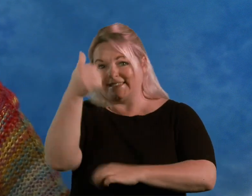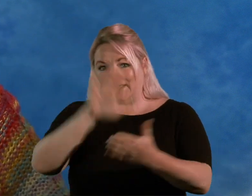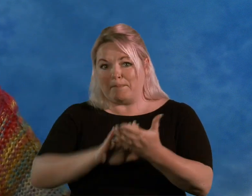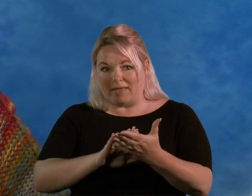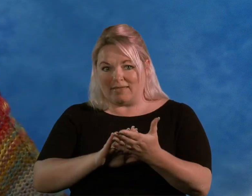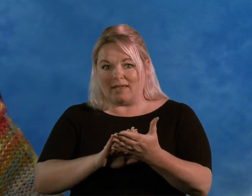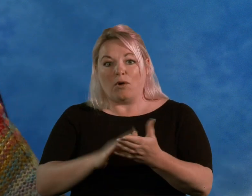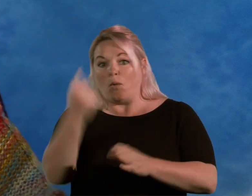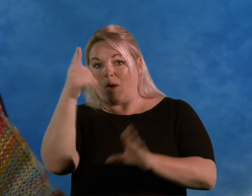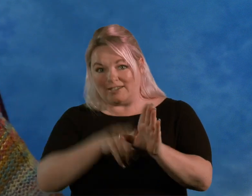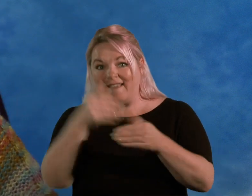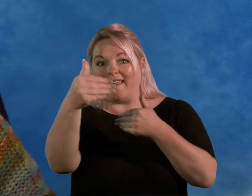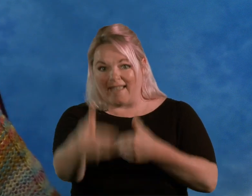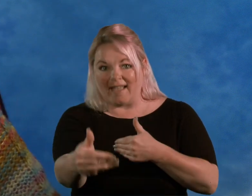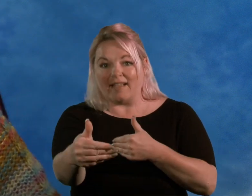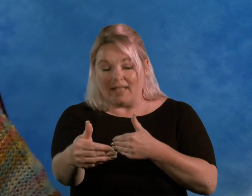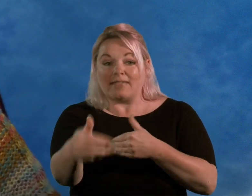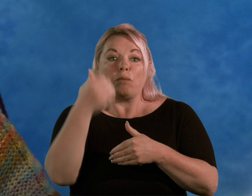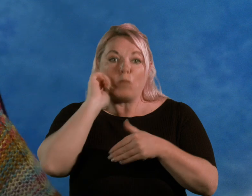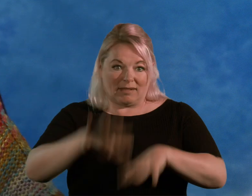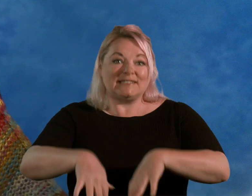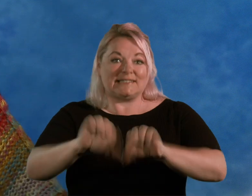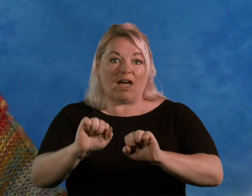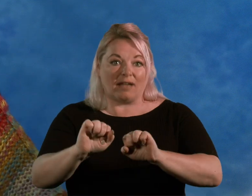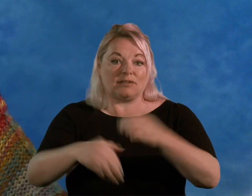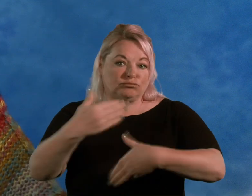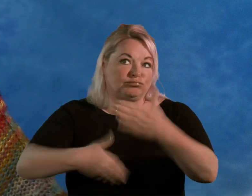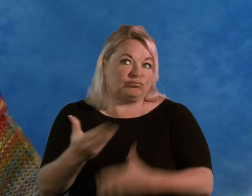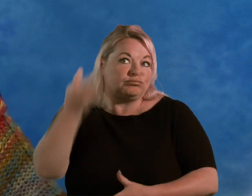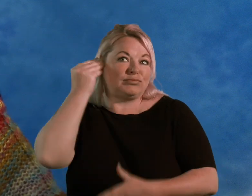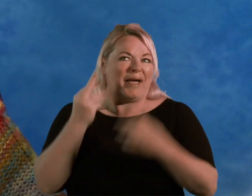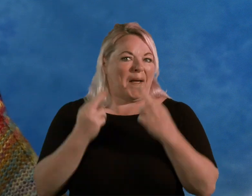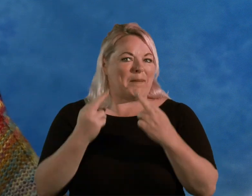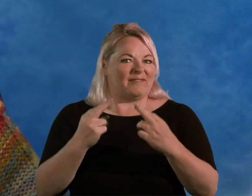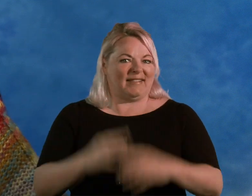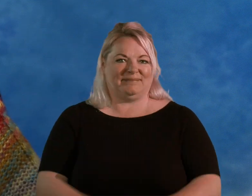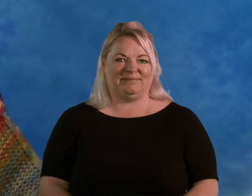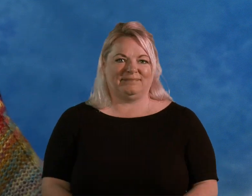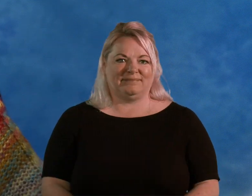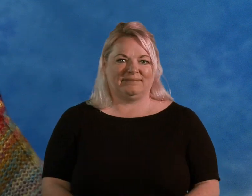maybe a year, before it finally kicks in, and I'm sure it will. I'm very hopeful.